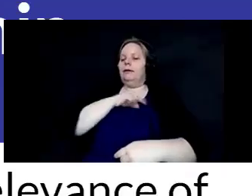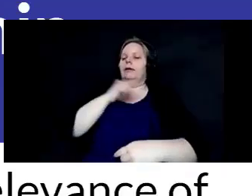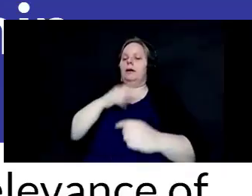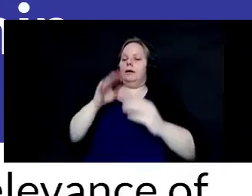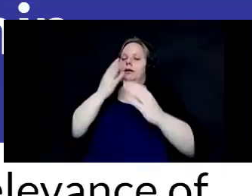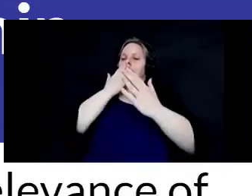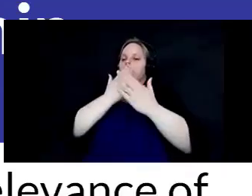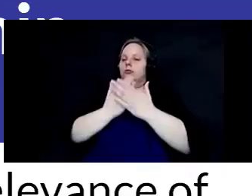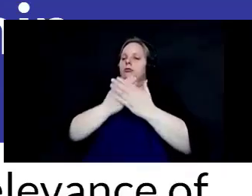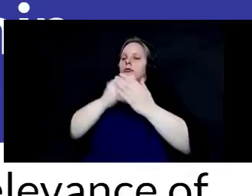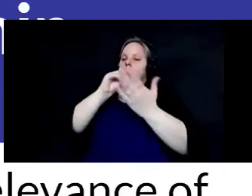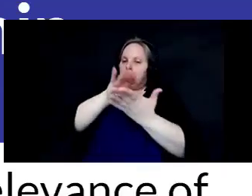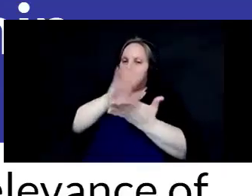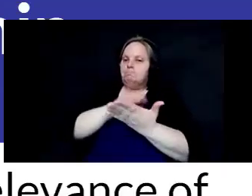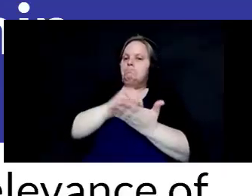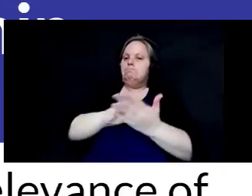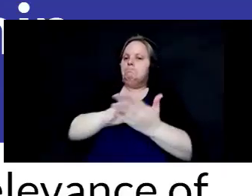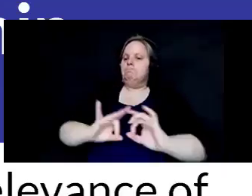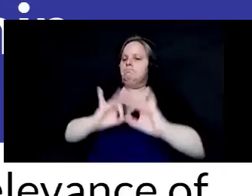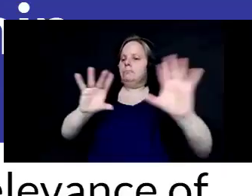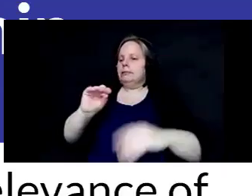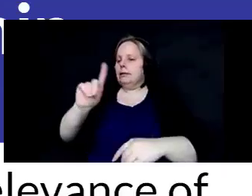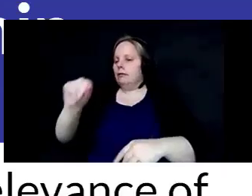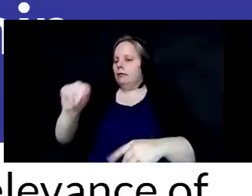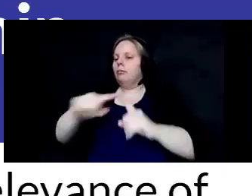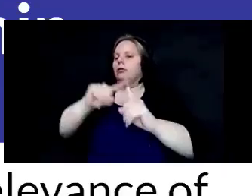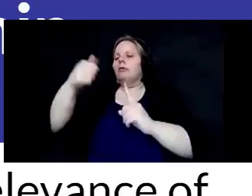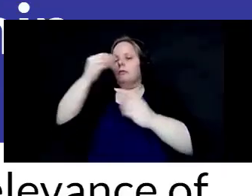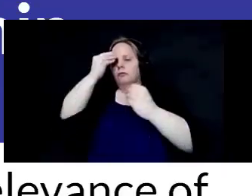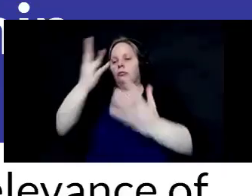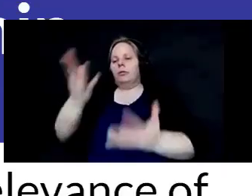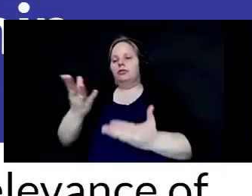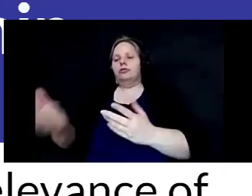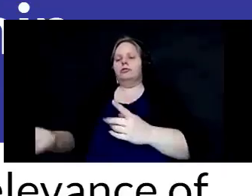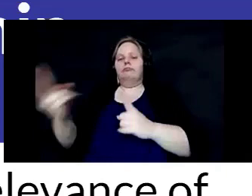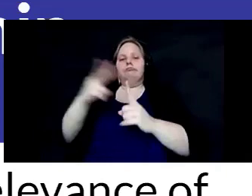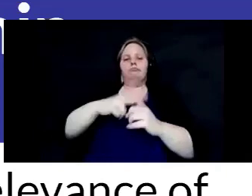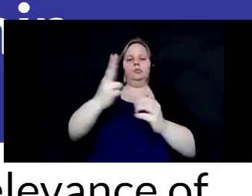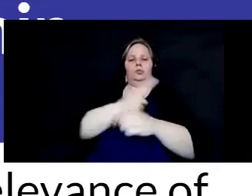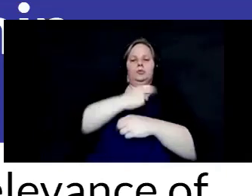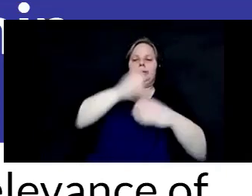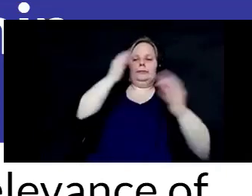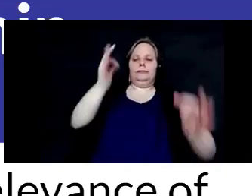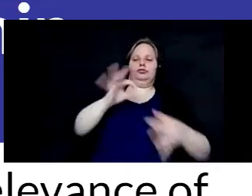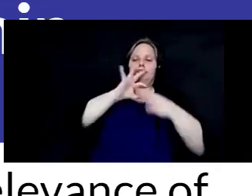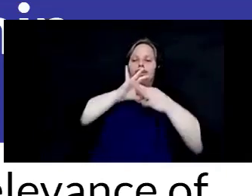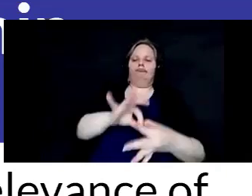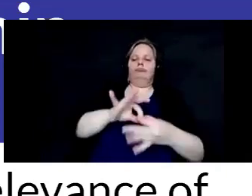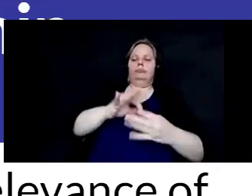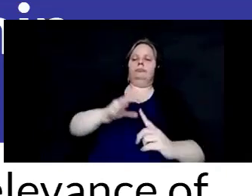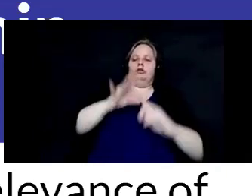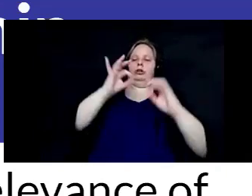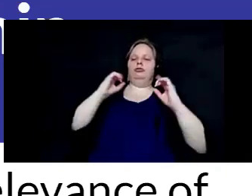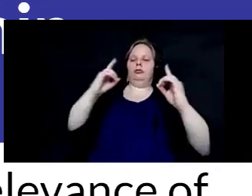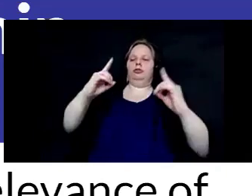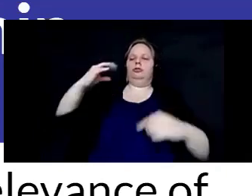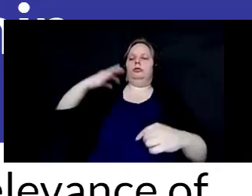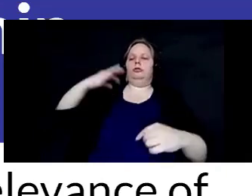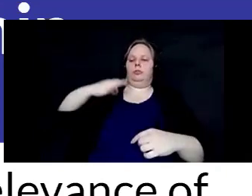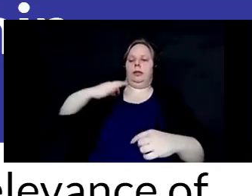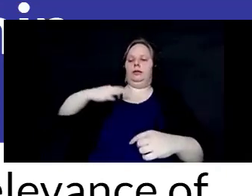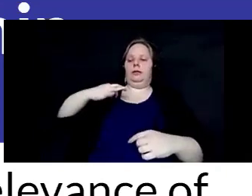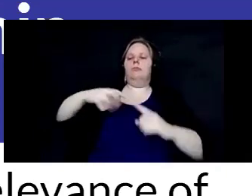other information that can and should be used to make special education eligibility decisions and provide information